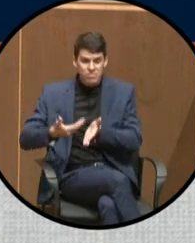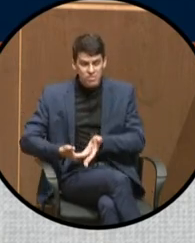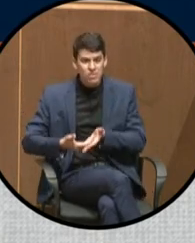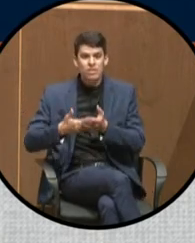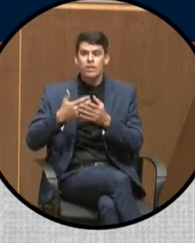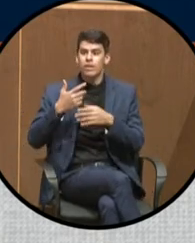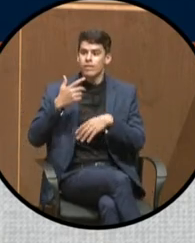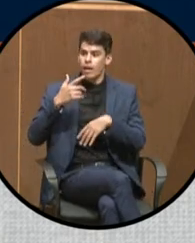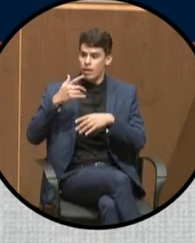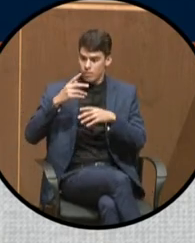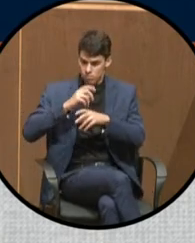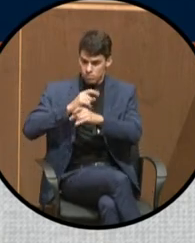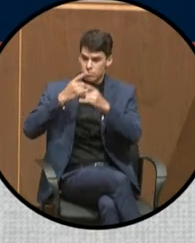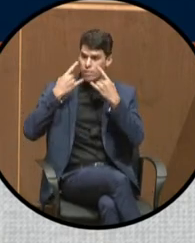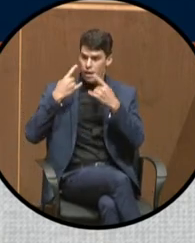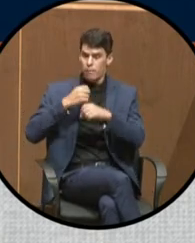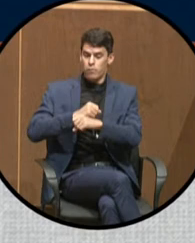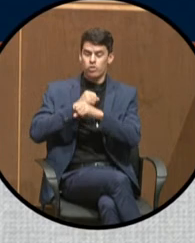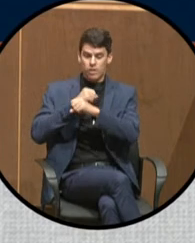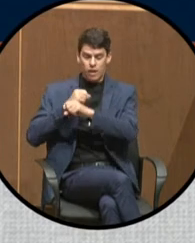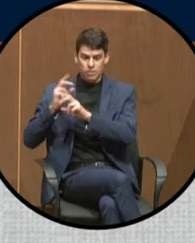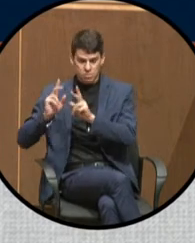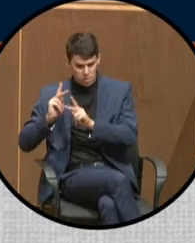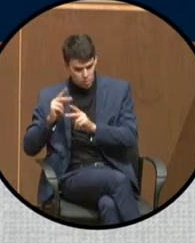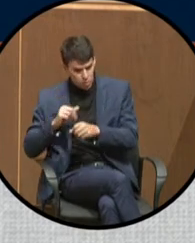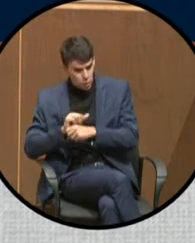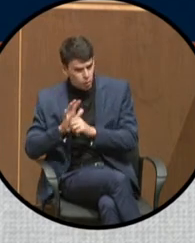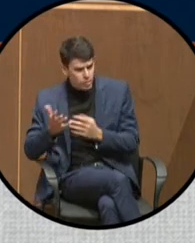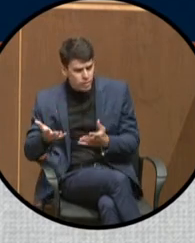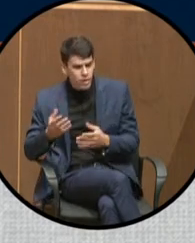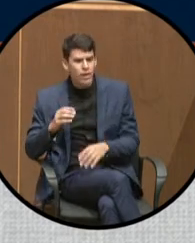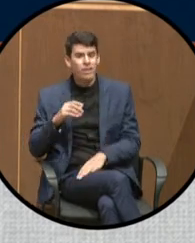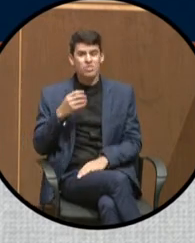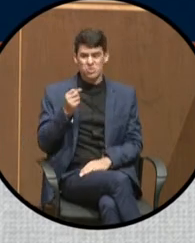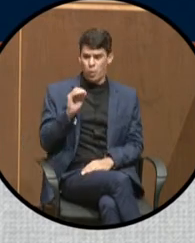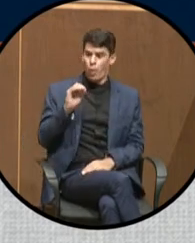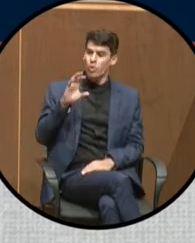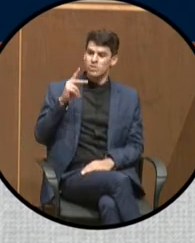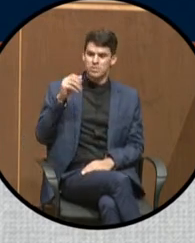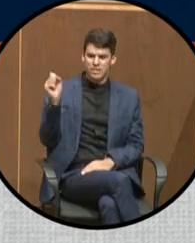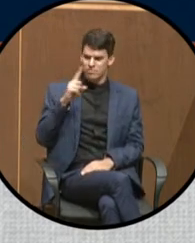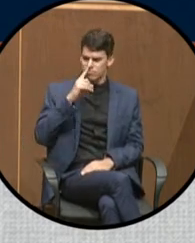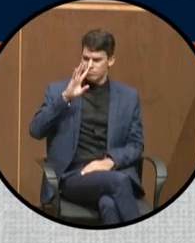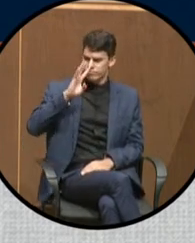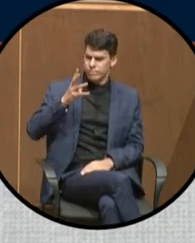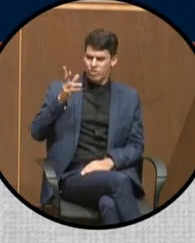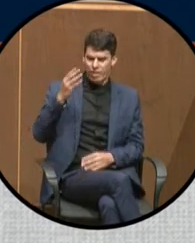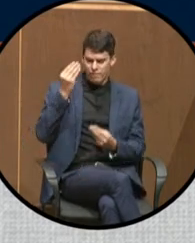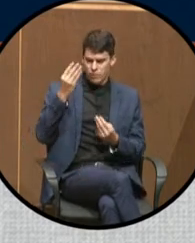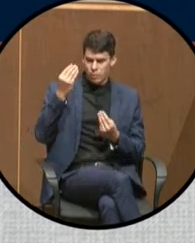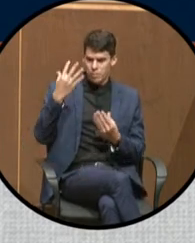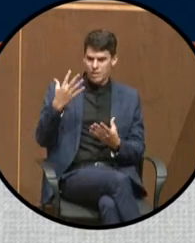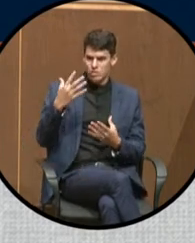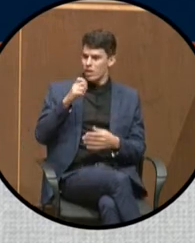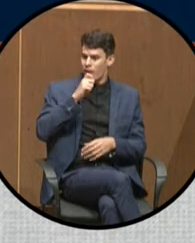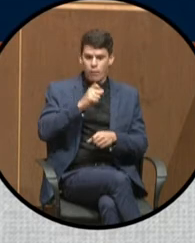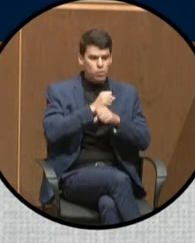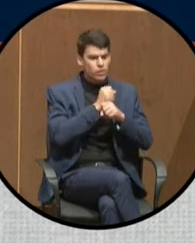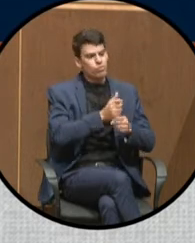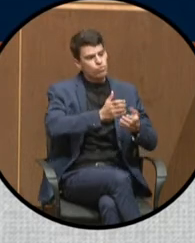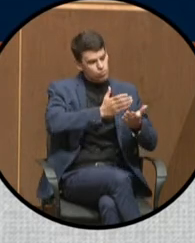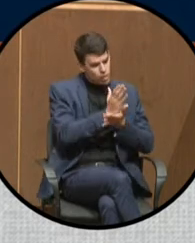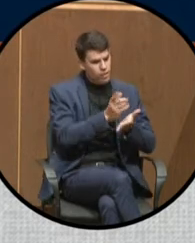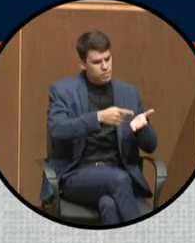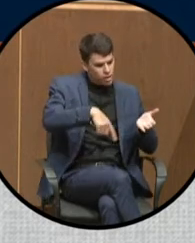from COVID-19, and above all, Orange County Public School can ignore and not protect the rights and liberties